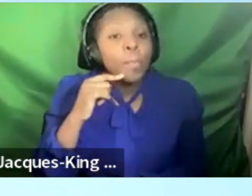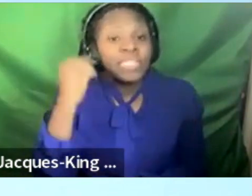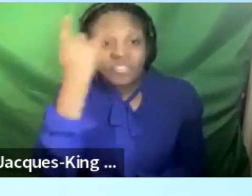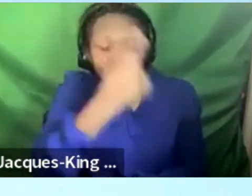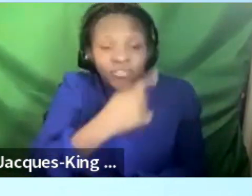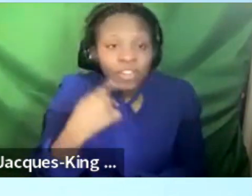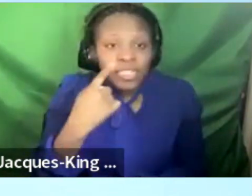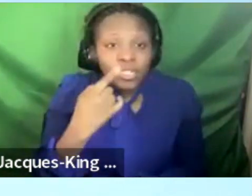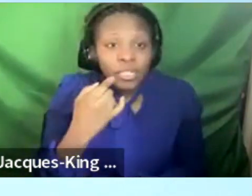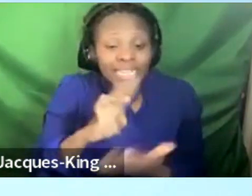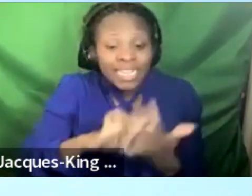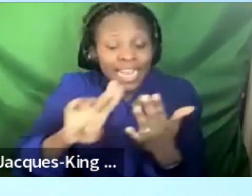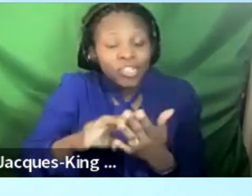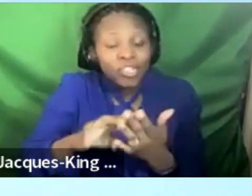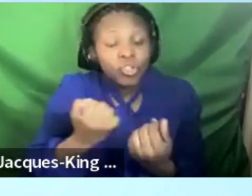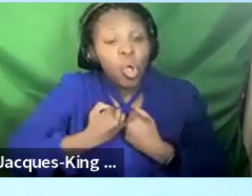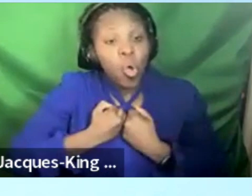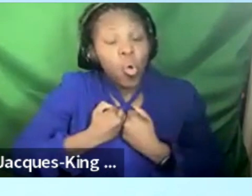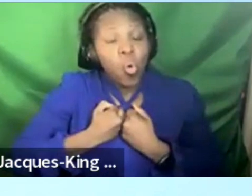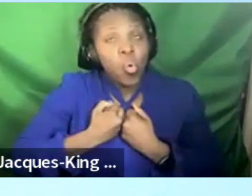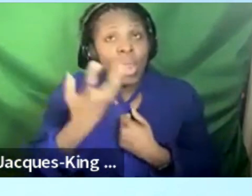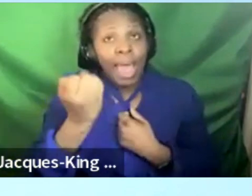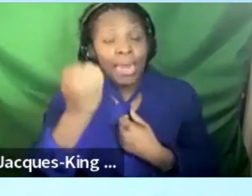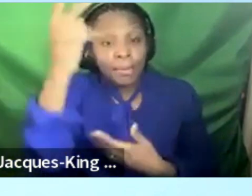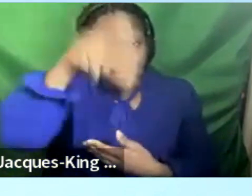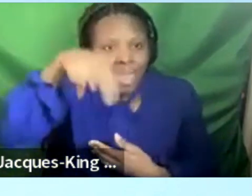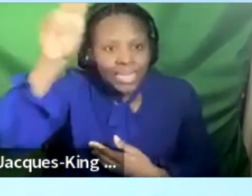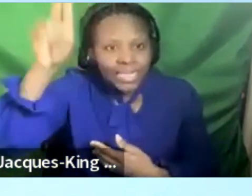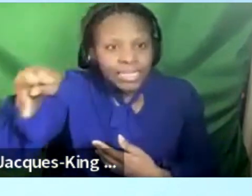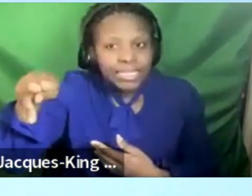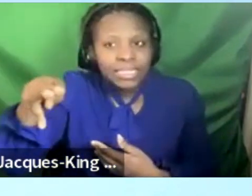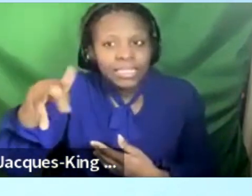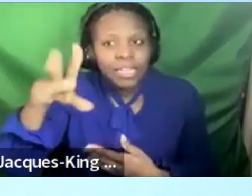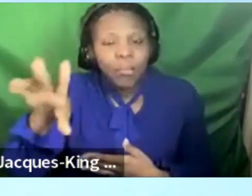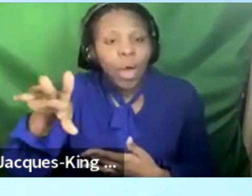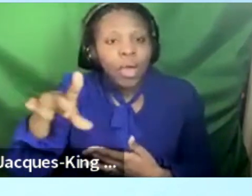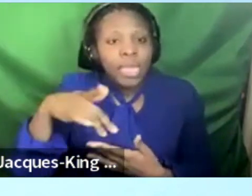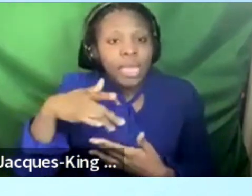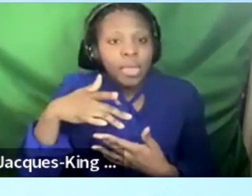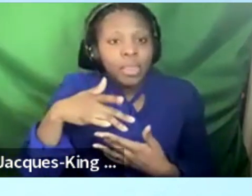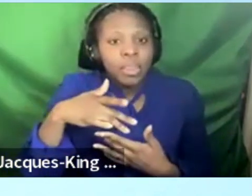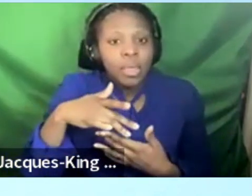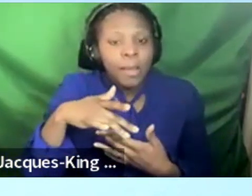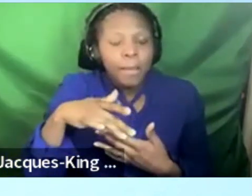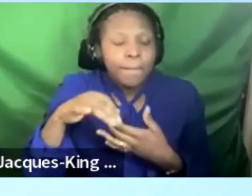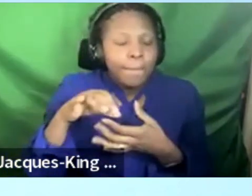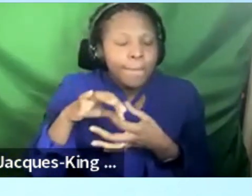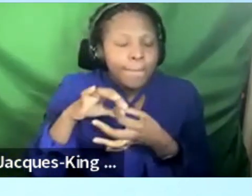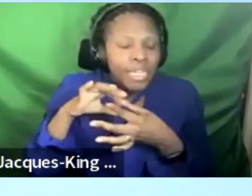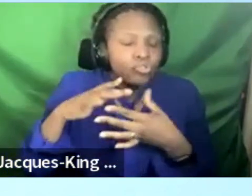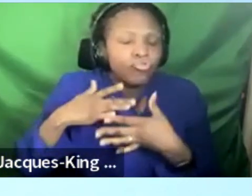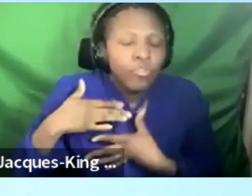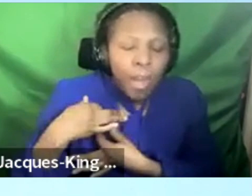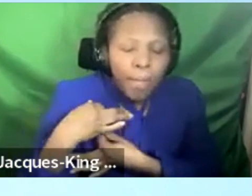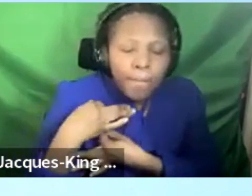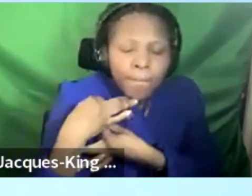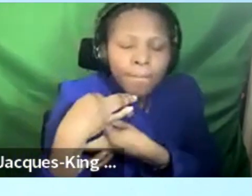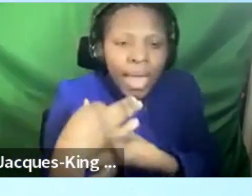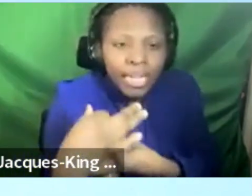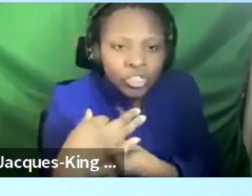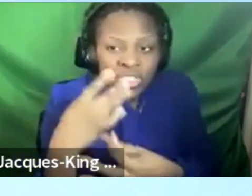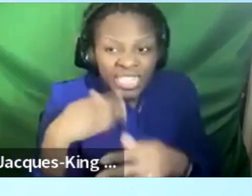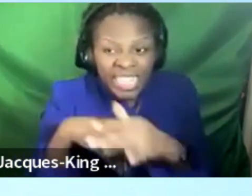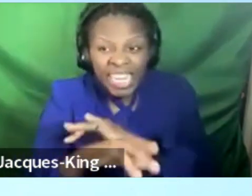back then, the master mistress of my passions. And again, it's and of my passion. And